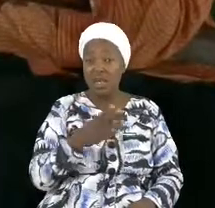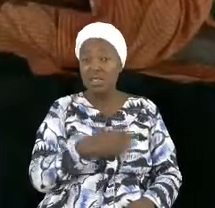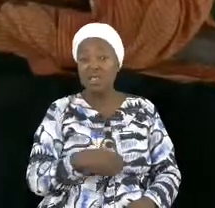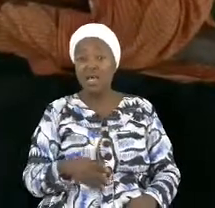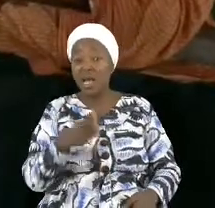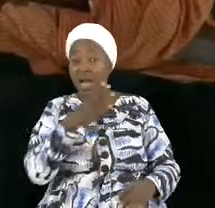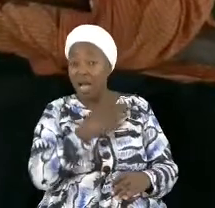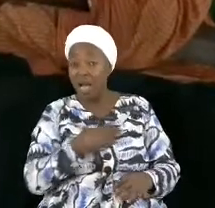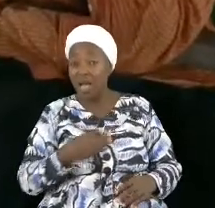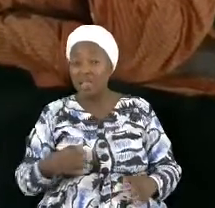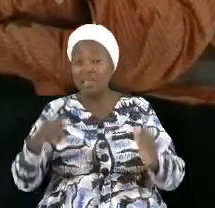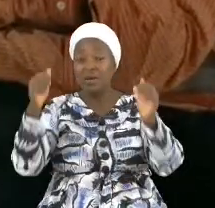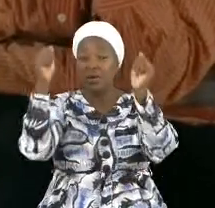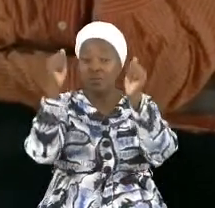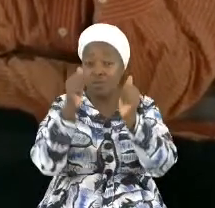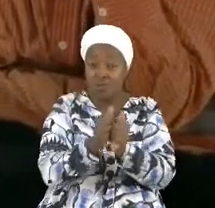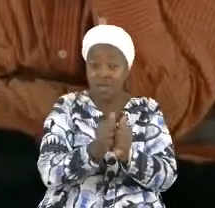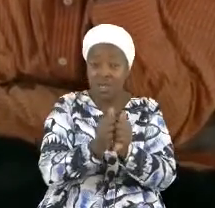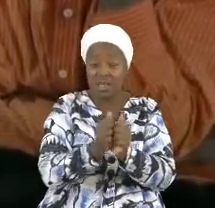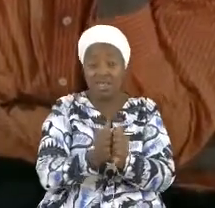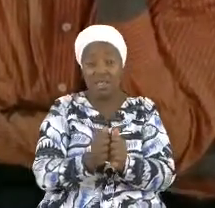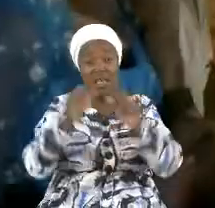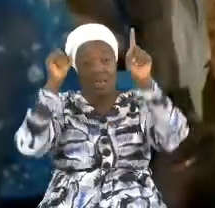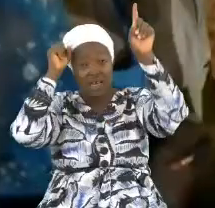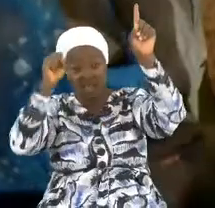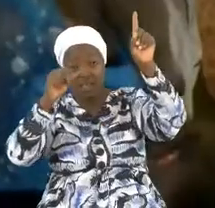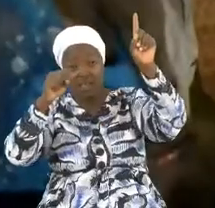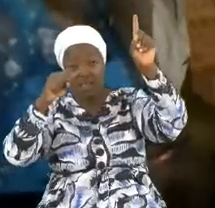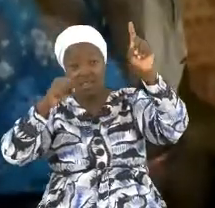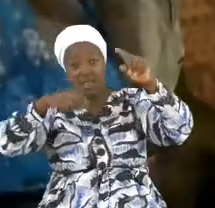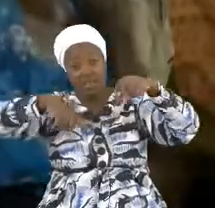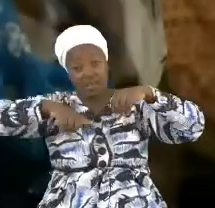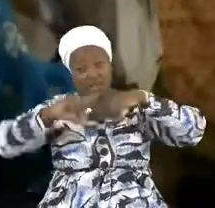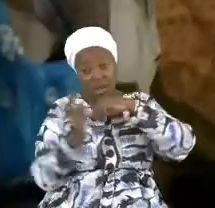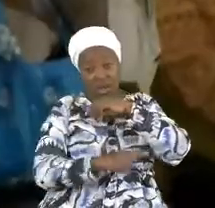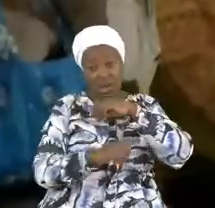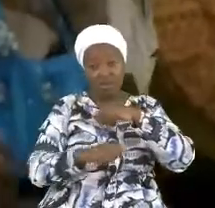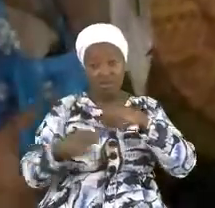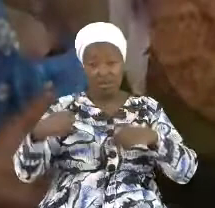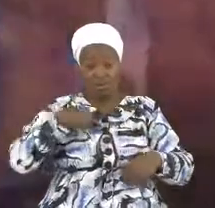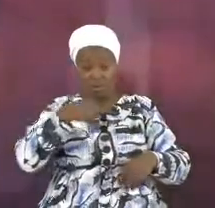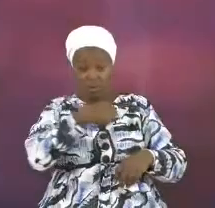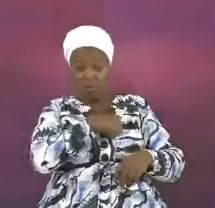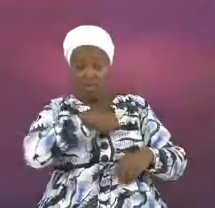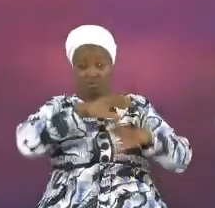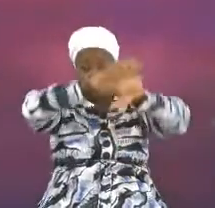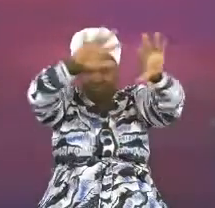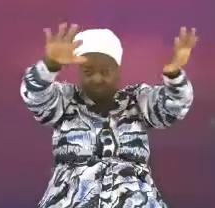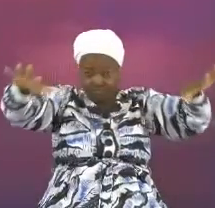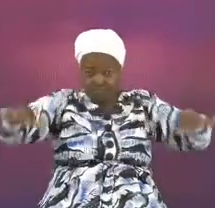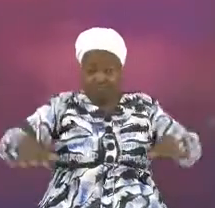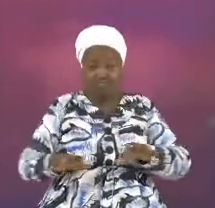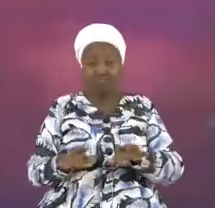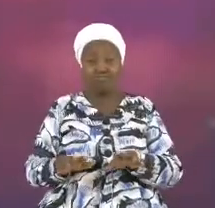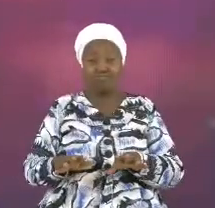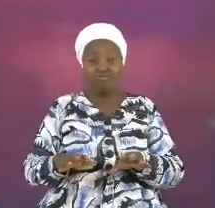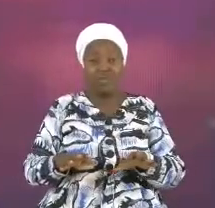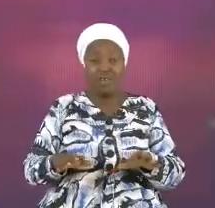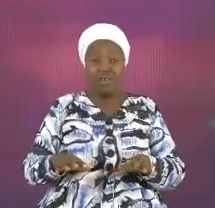We are healed. We, all of us here, my sister